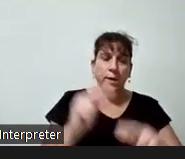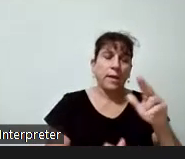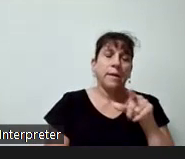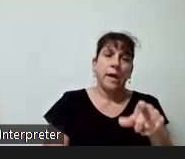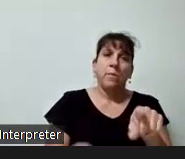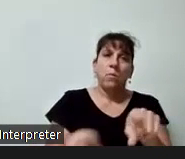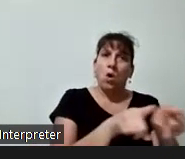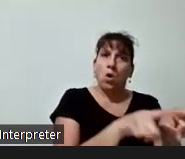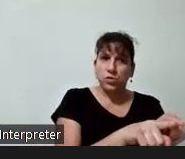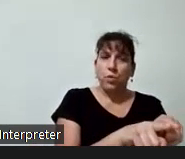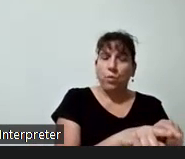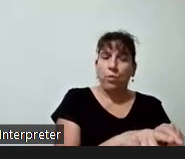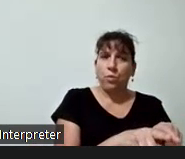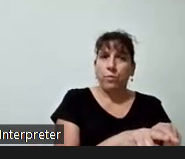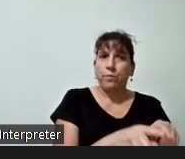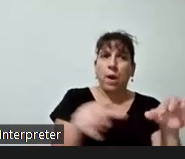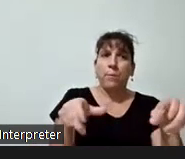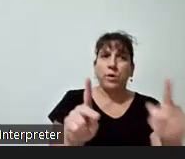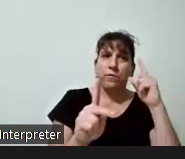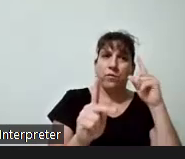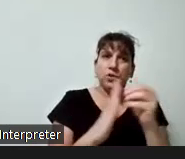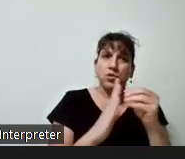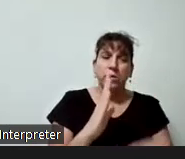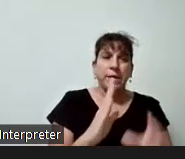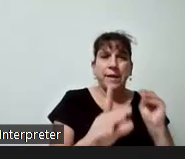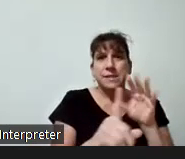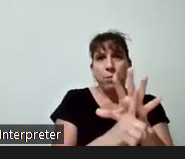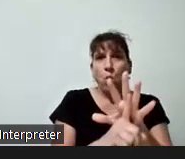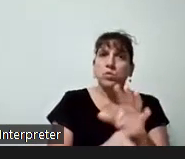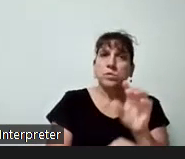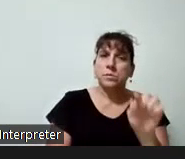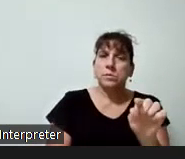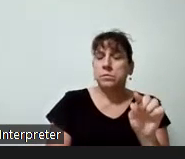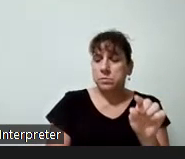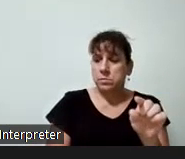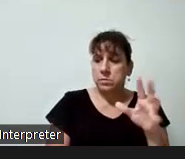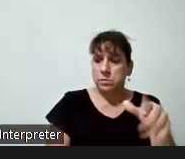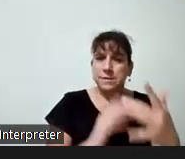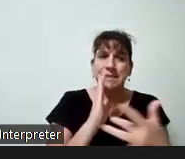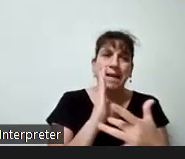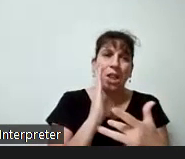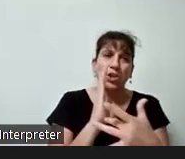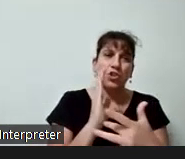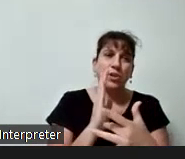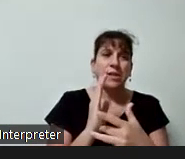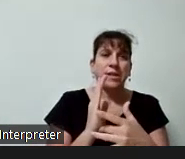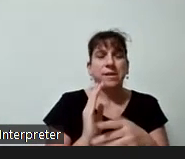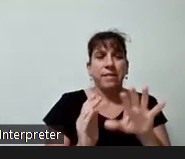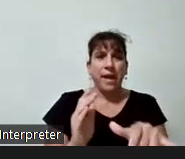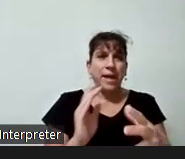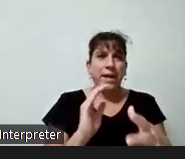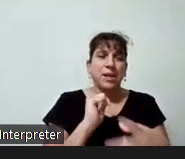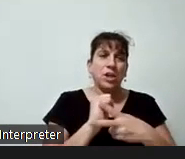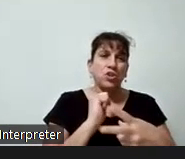also create for an opportunity for the students to be exposed to technology that conserves